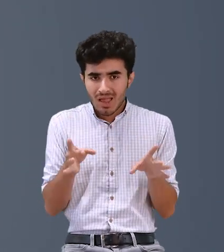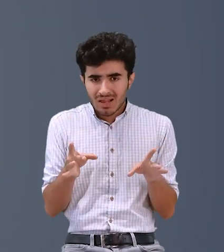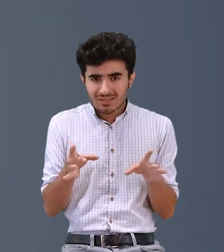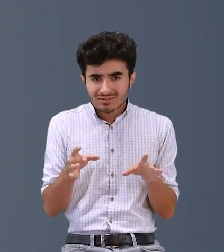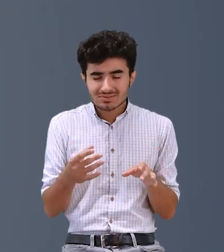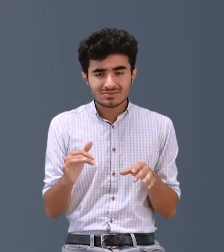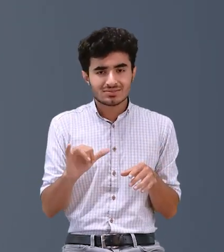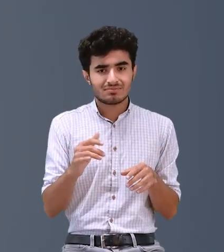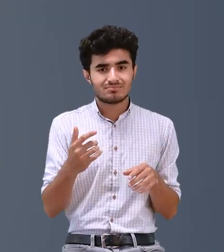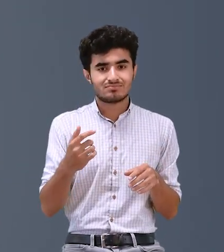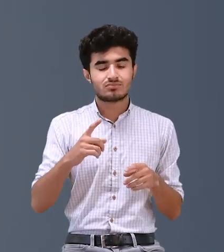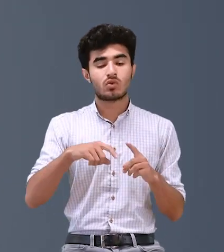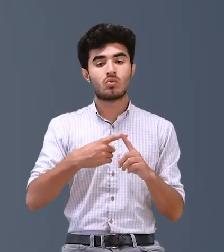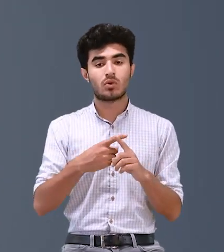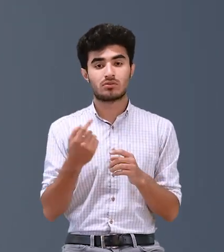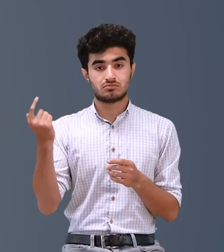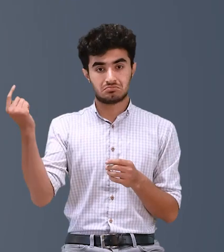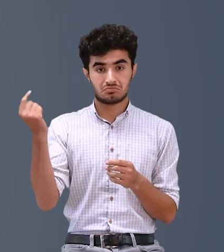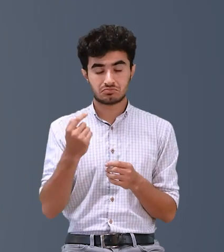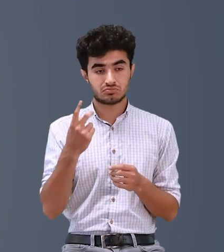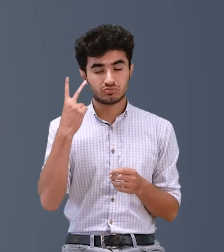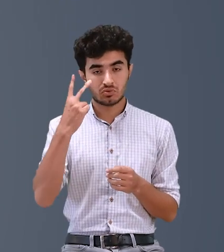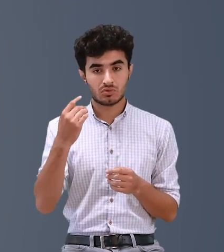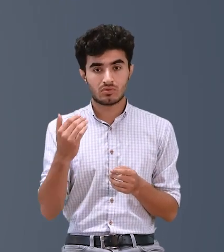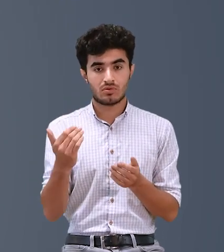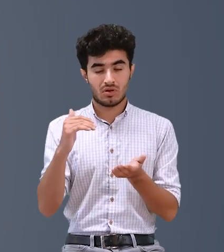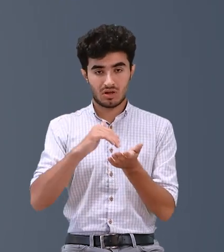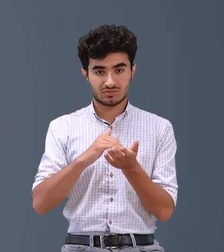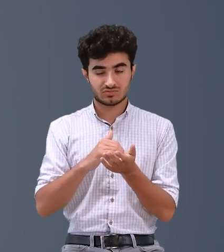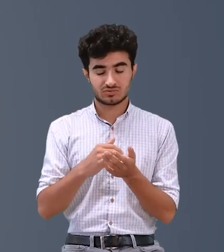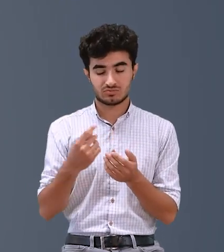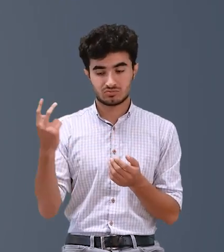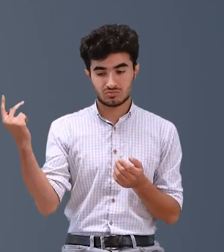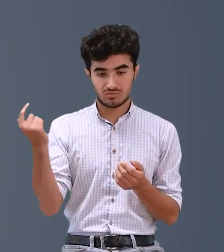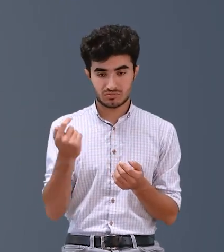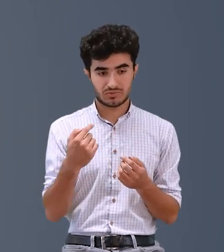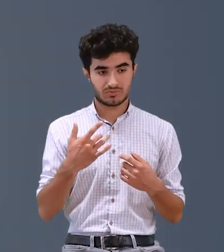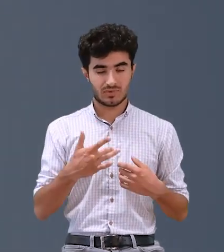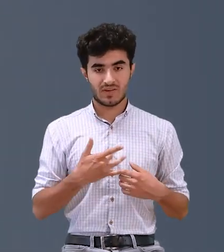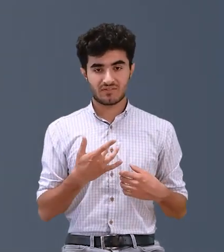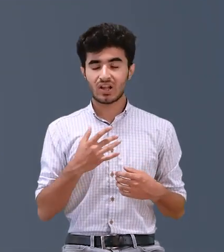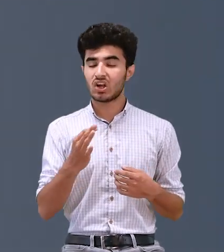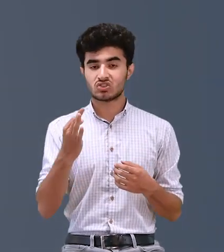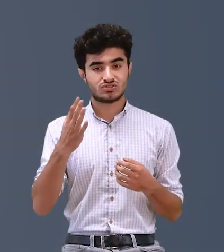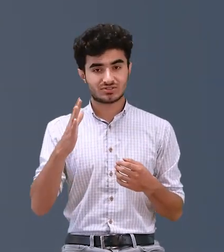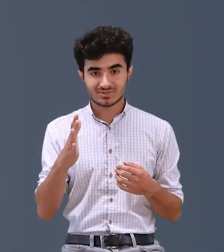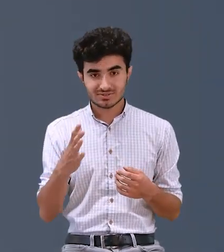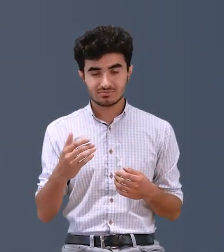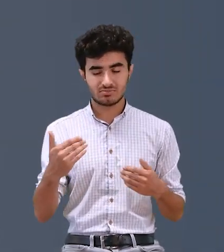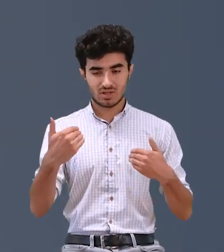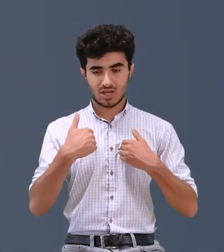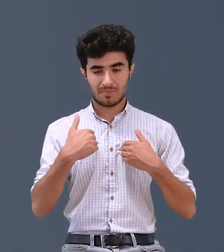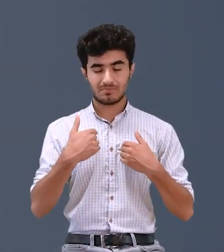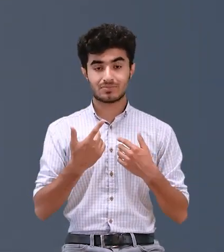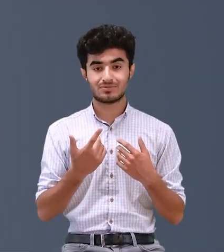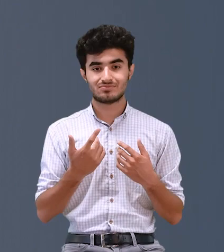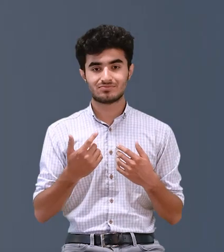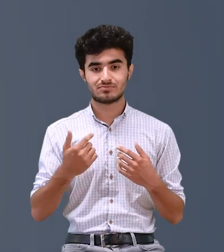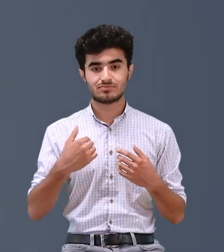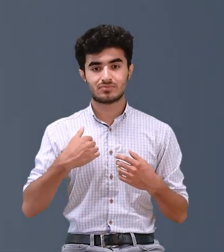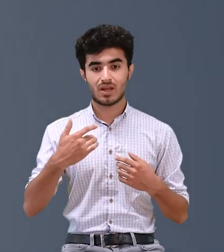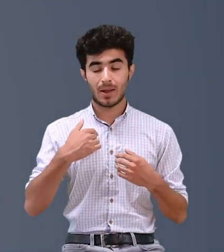go to certain lengths to sort of combat or maybe soothe that discomfort. And in